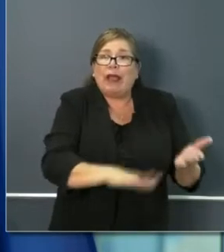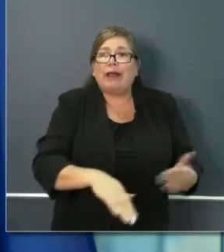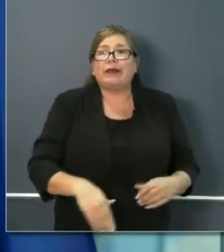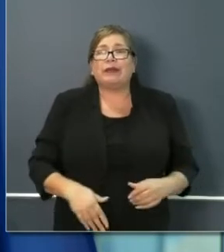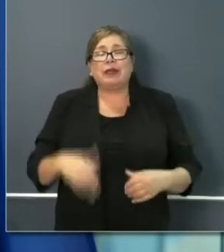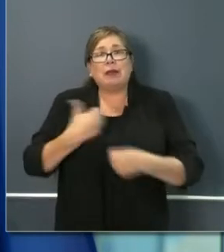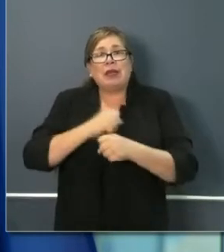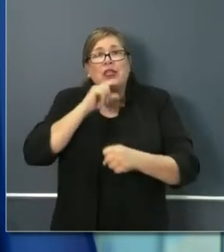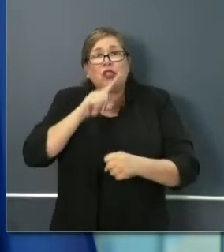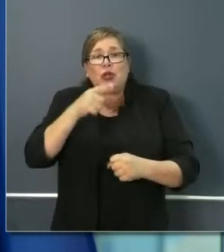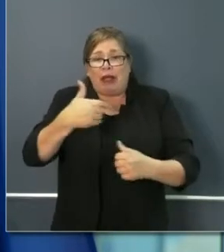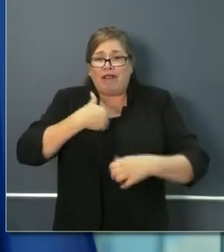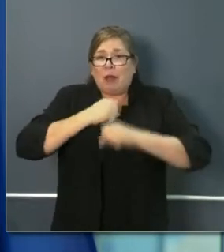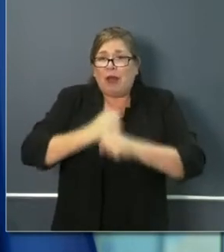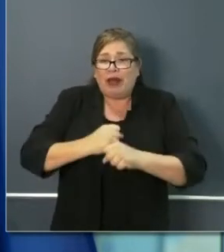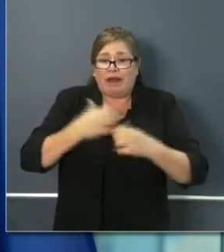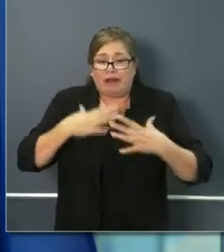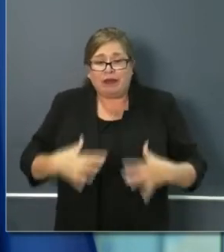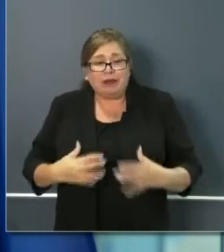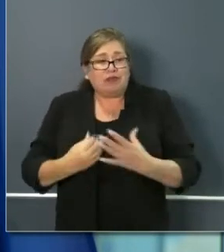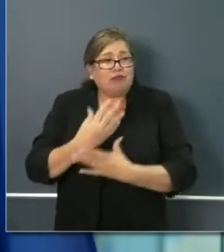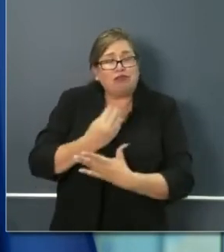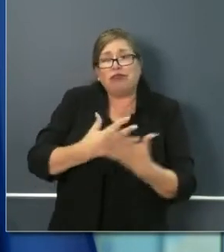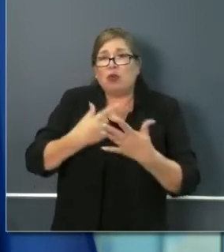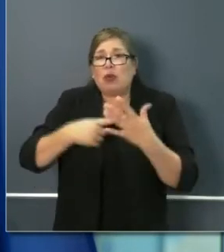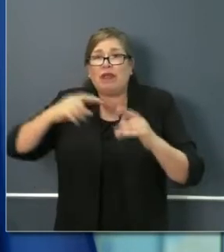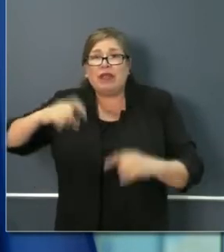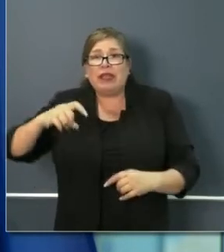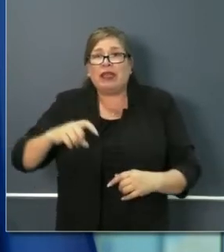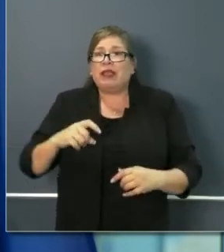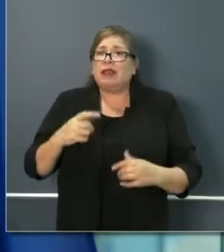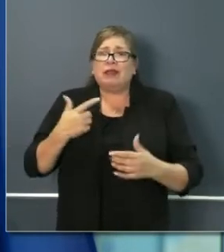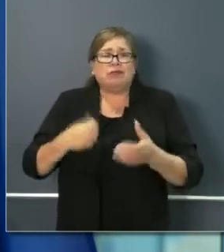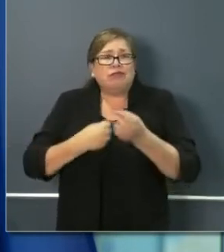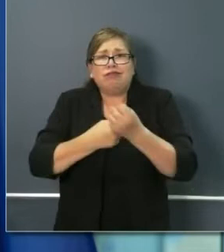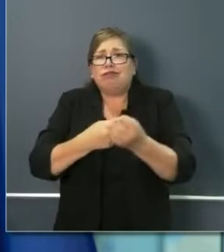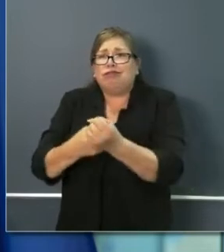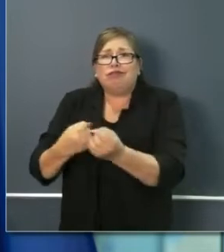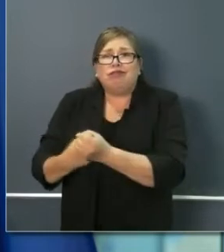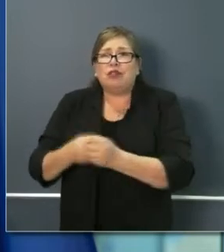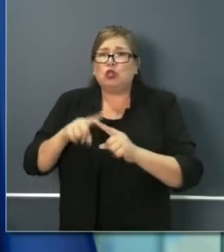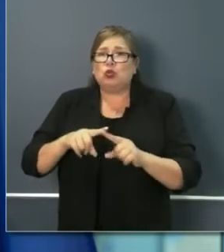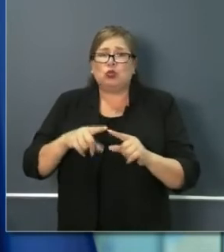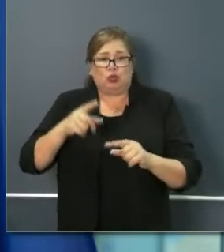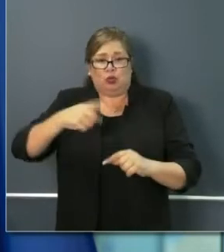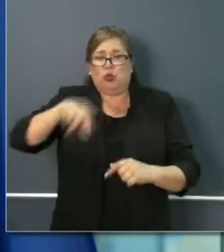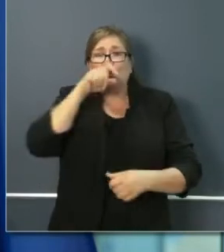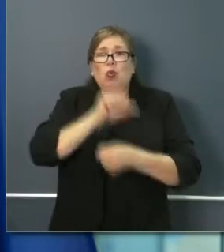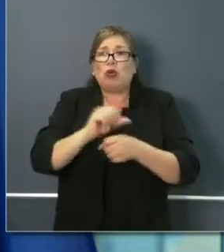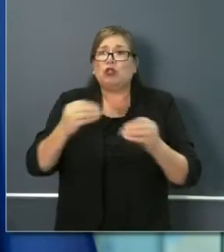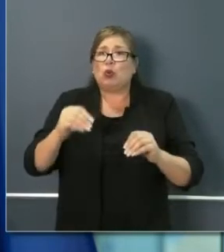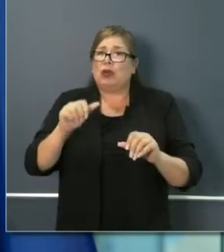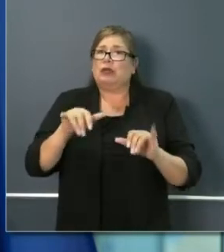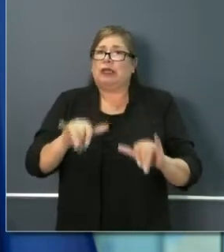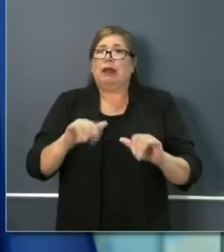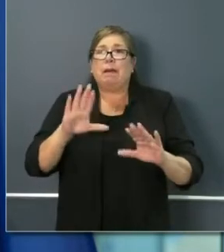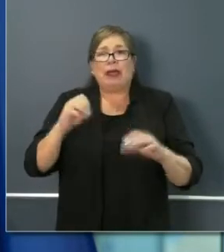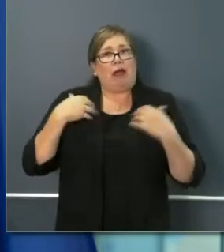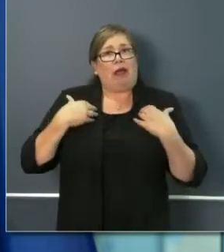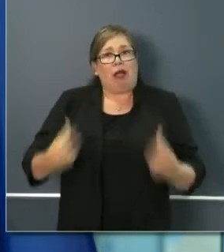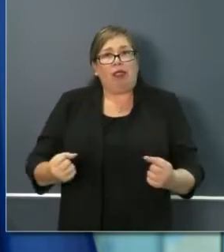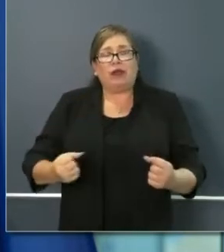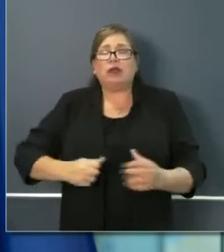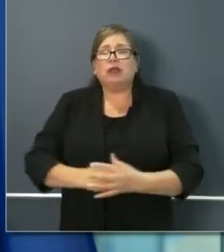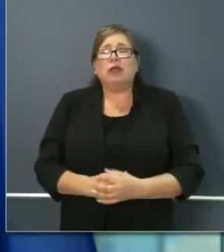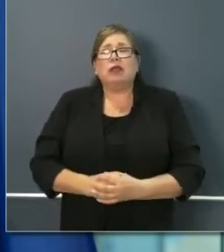to get protective gear, and to make sure that they're safe and healthy. And I want you to know that I don't just identify a